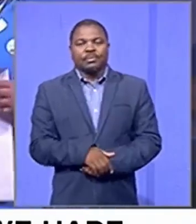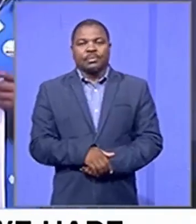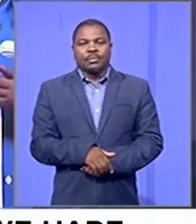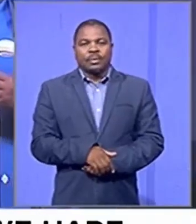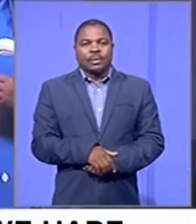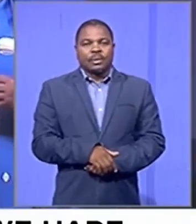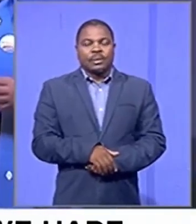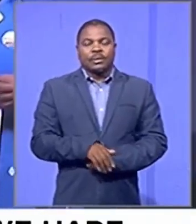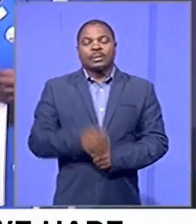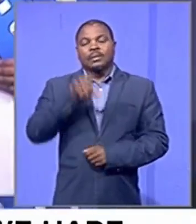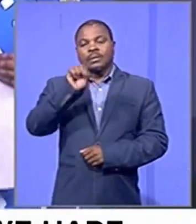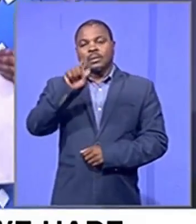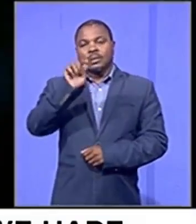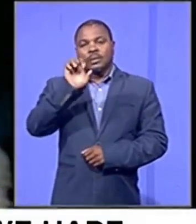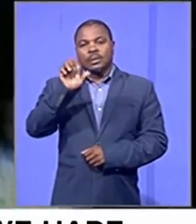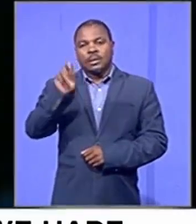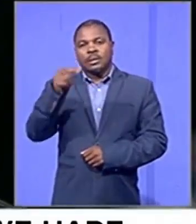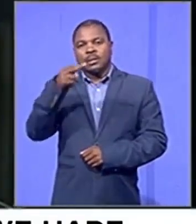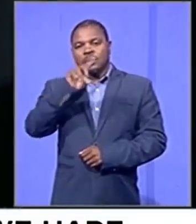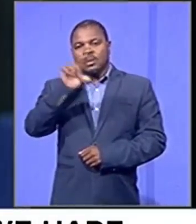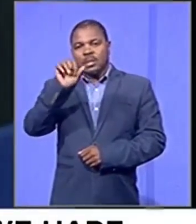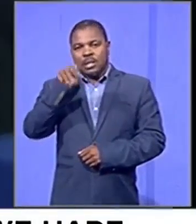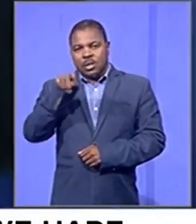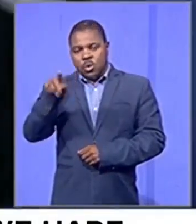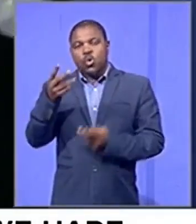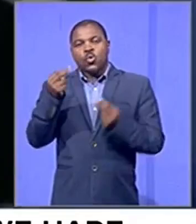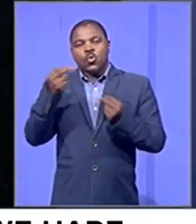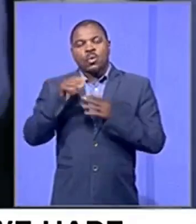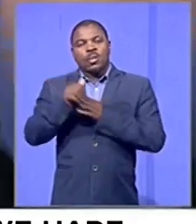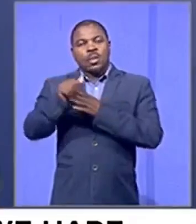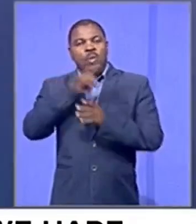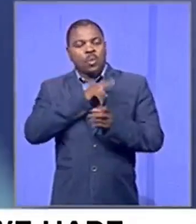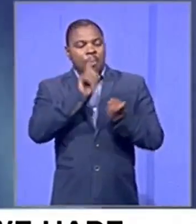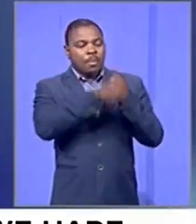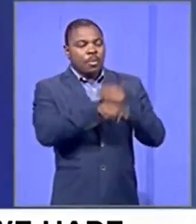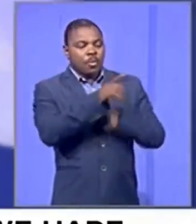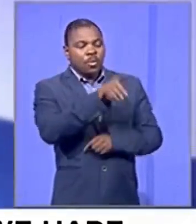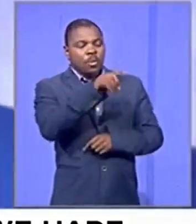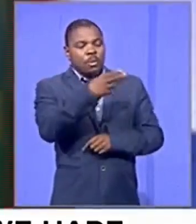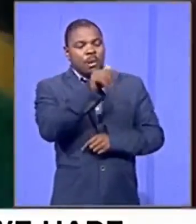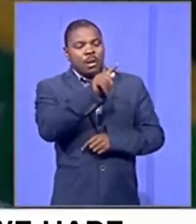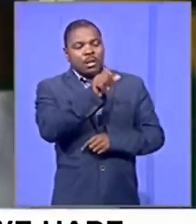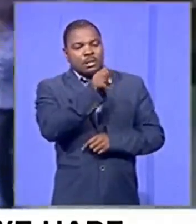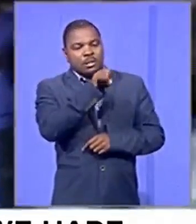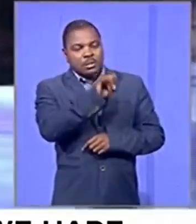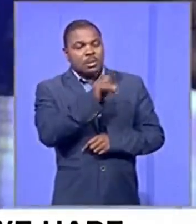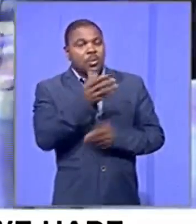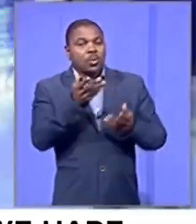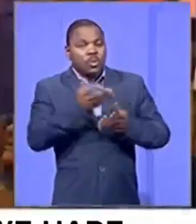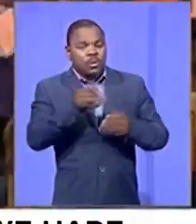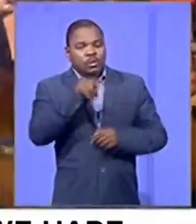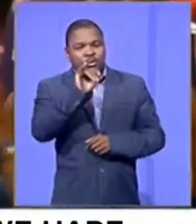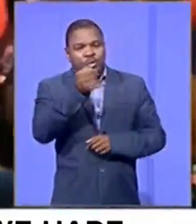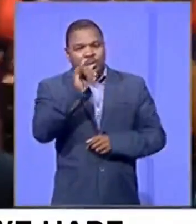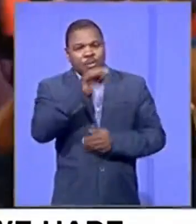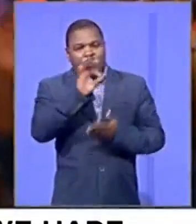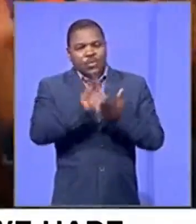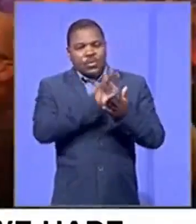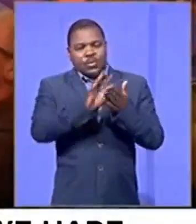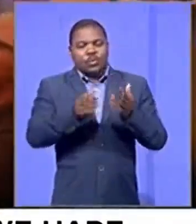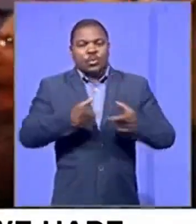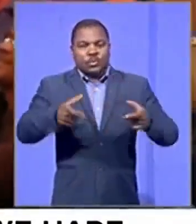John Steenhuisen ke moetapele ya motjha wa DA ka morao hlola ngaka Mpophalatsi sebokeng se phethetsweng ka jeno Midrand Johannesburg.